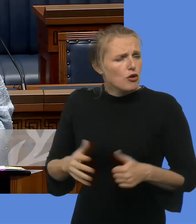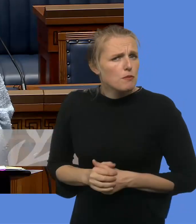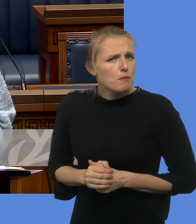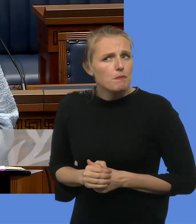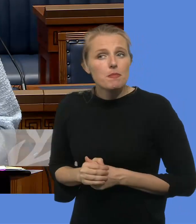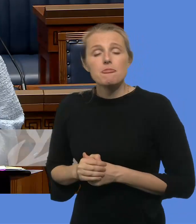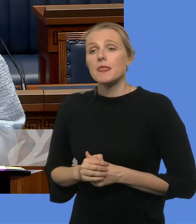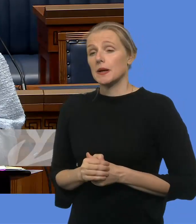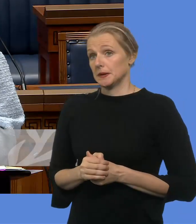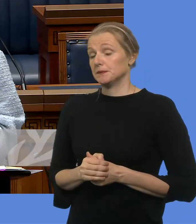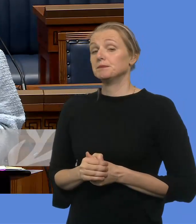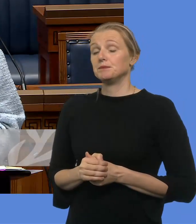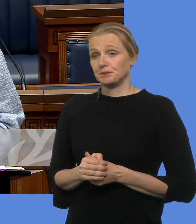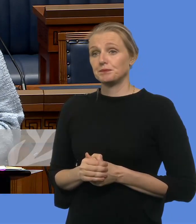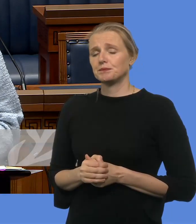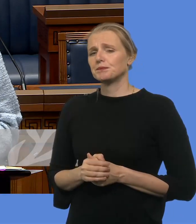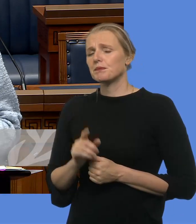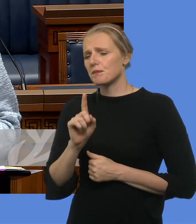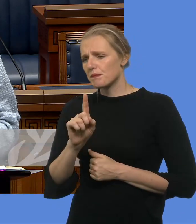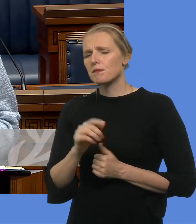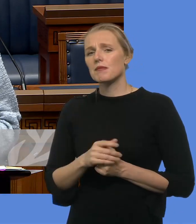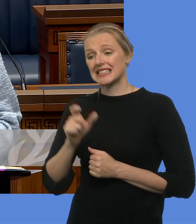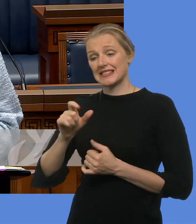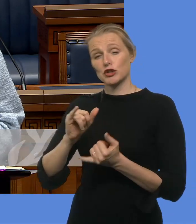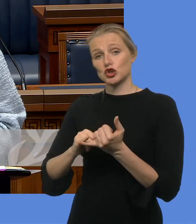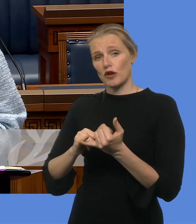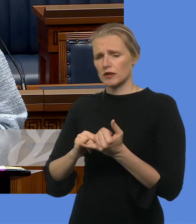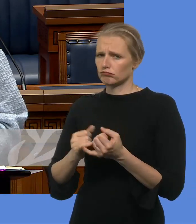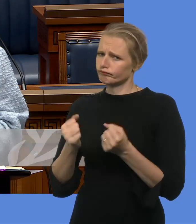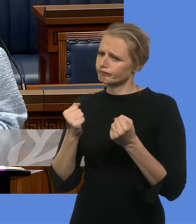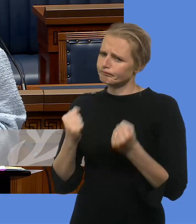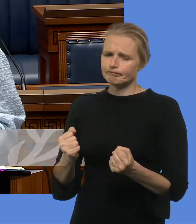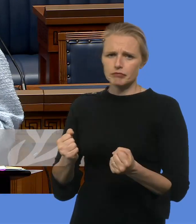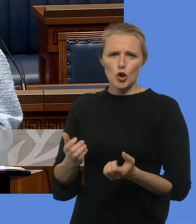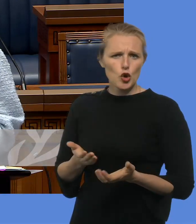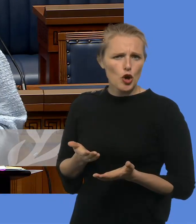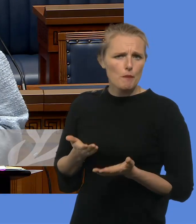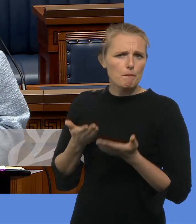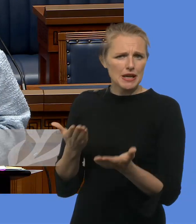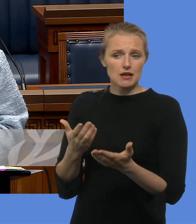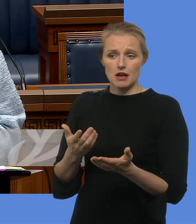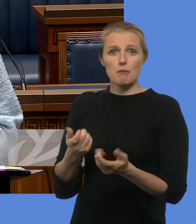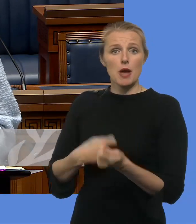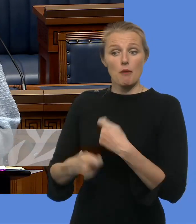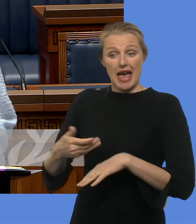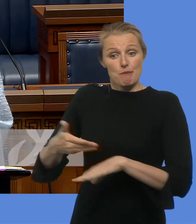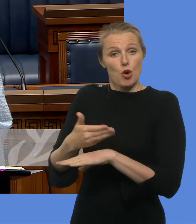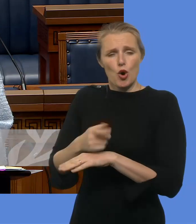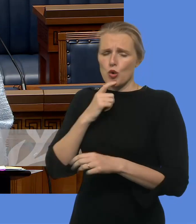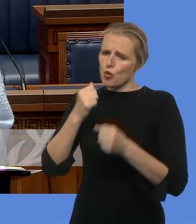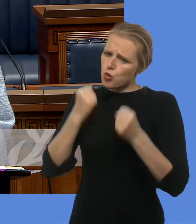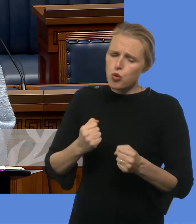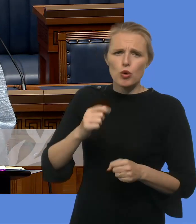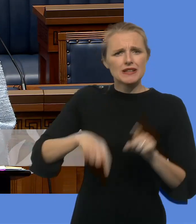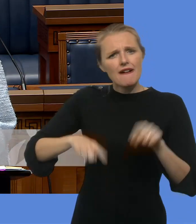Well, I suppose just to say that the civil service is committed to being a diverse and inclusive employer. I think it's important